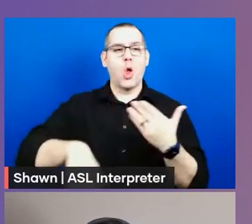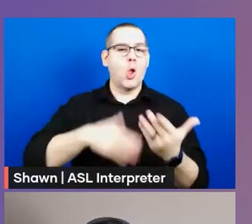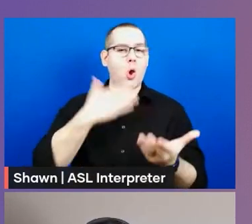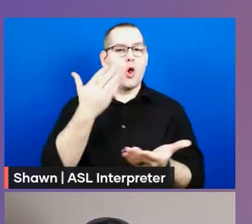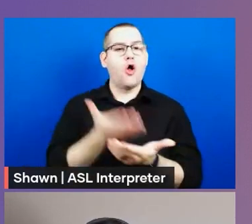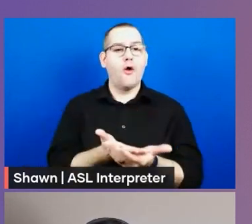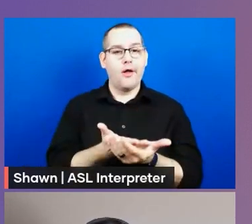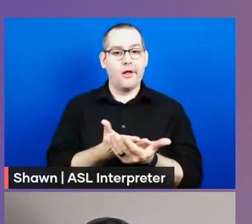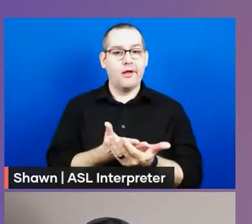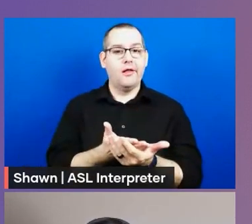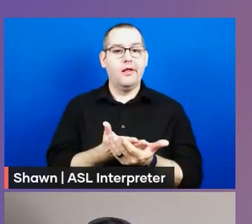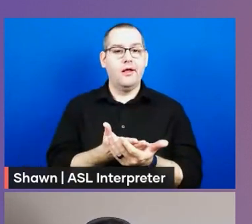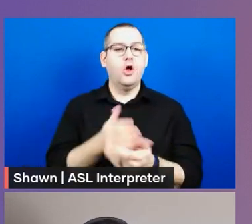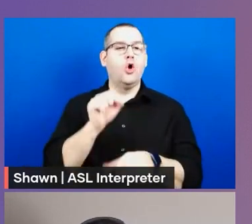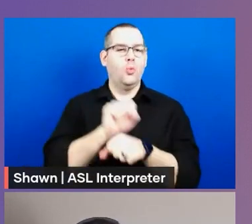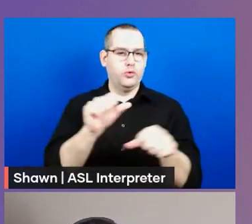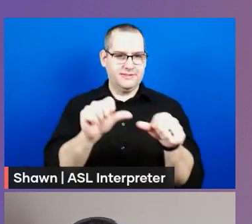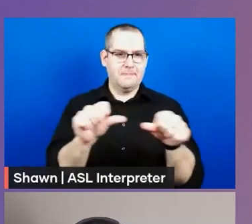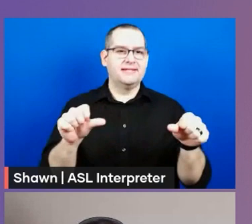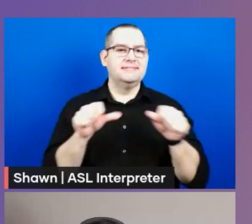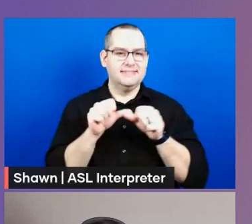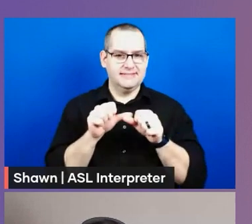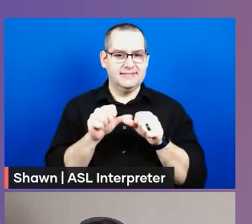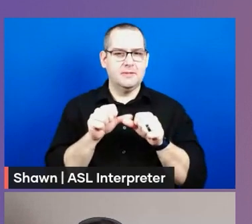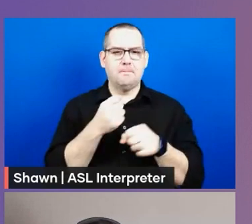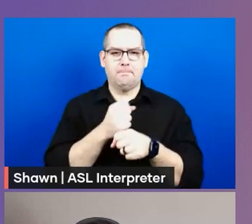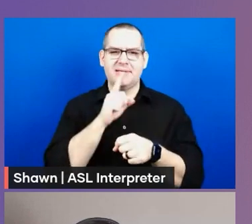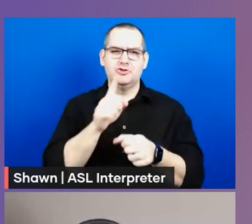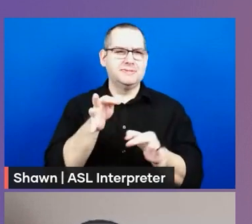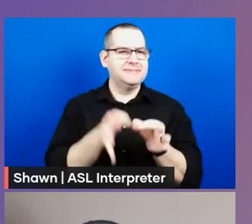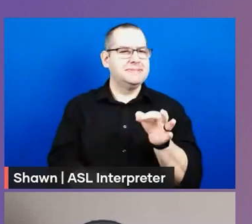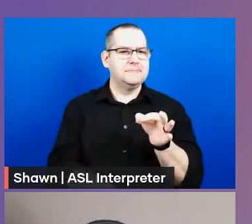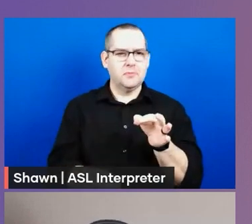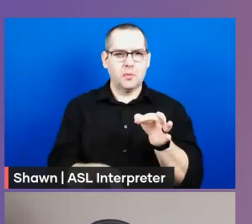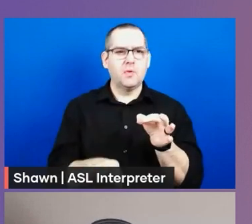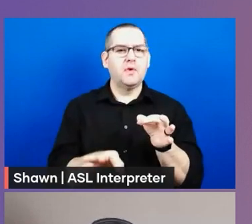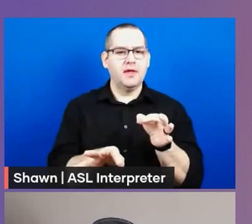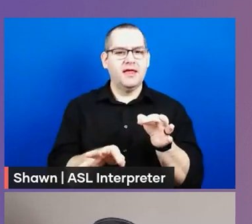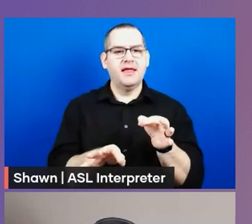all workspaces, just to make this very simple.